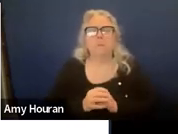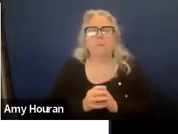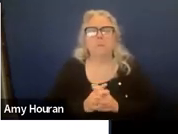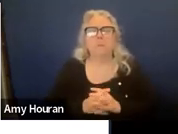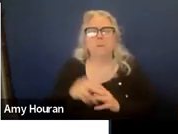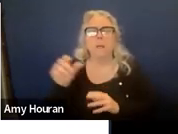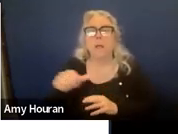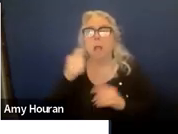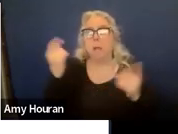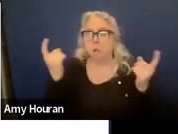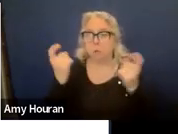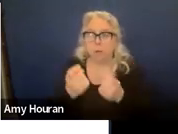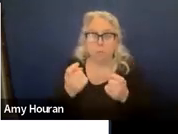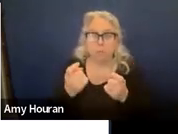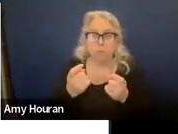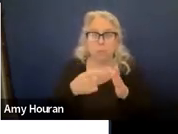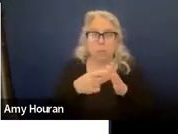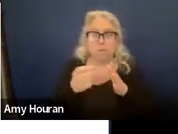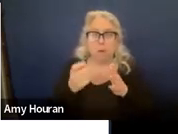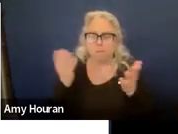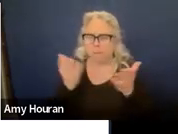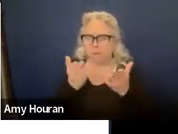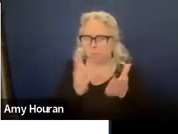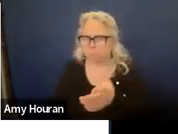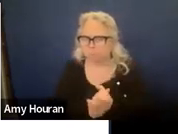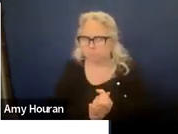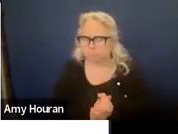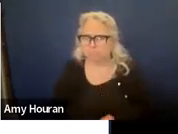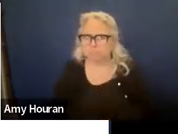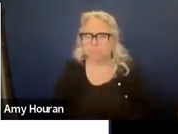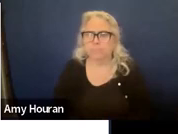Any questions from here?